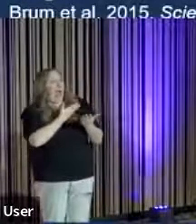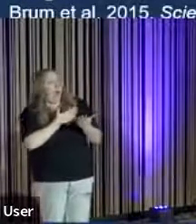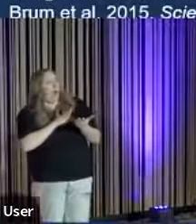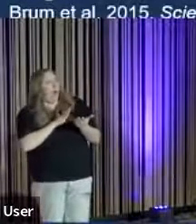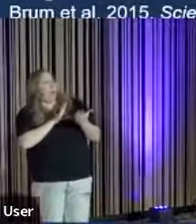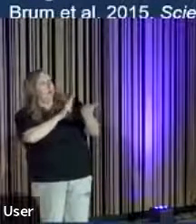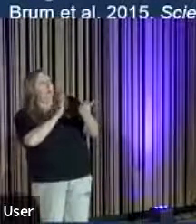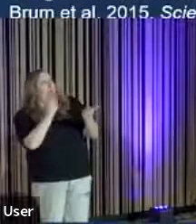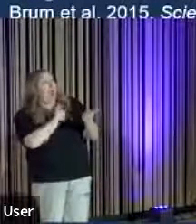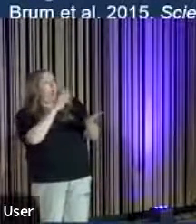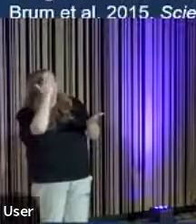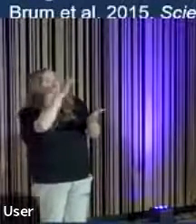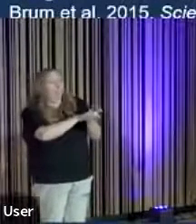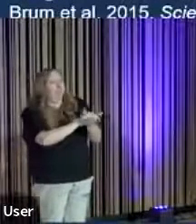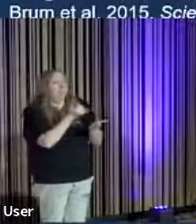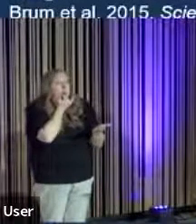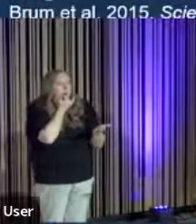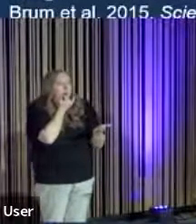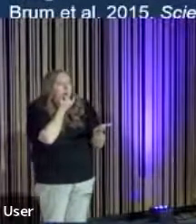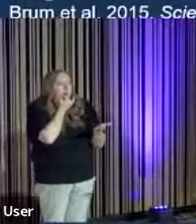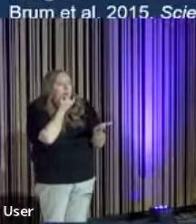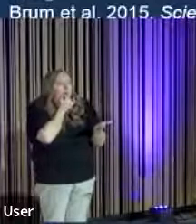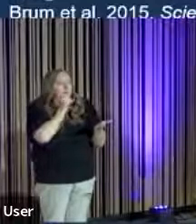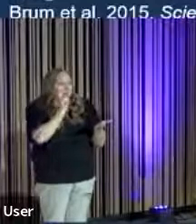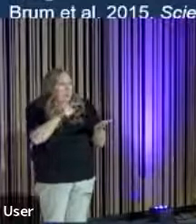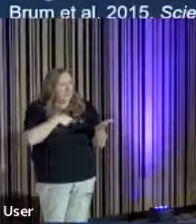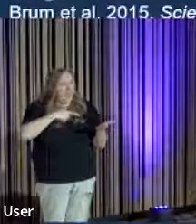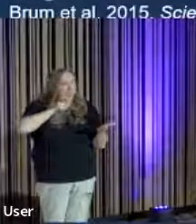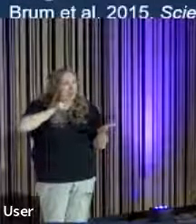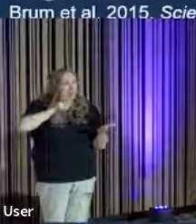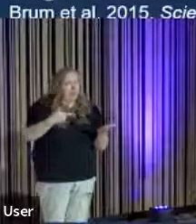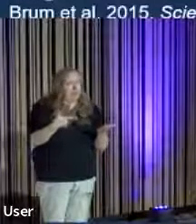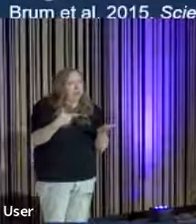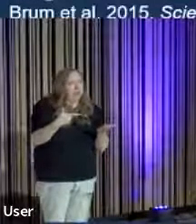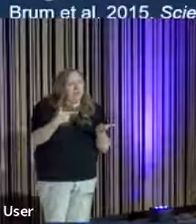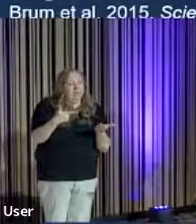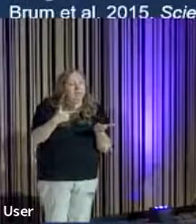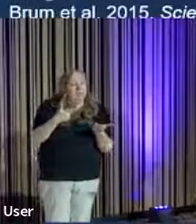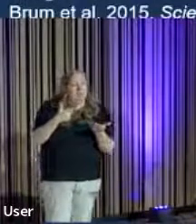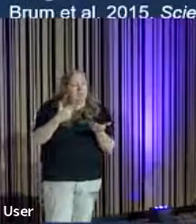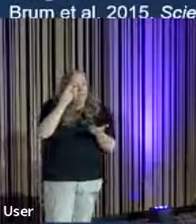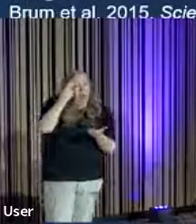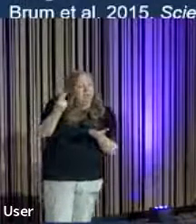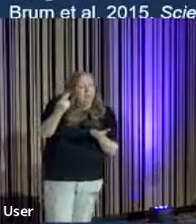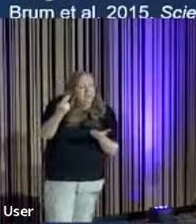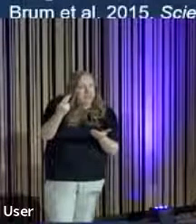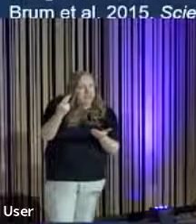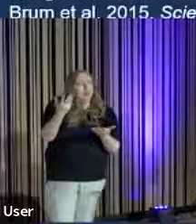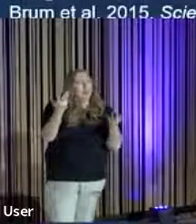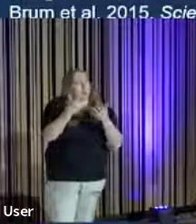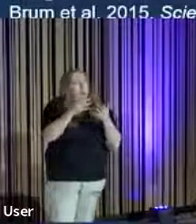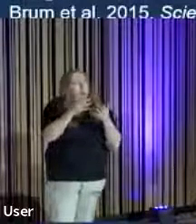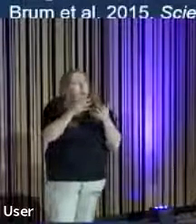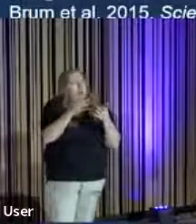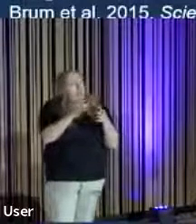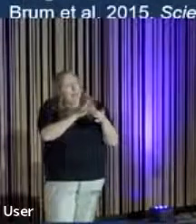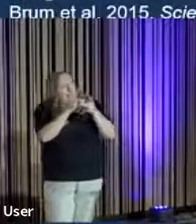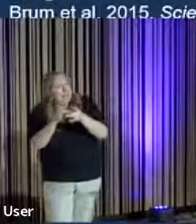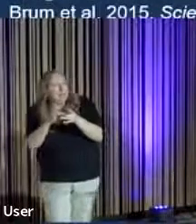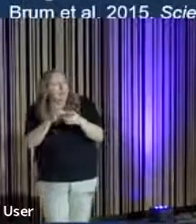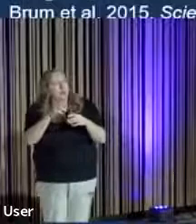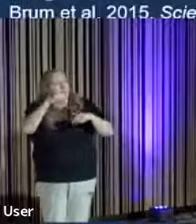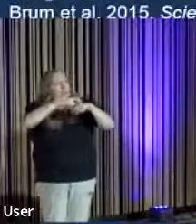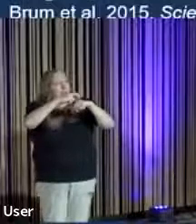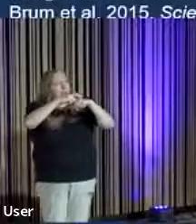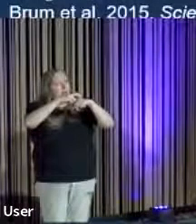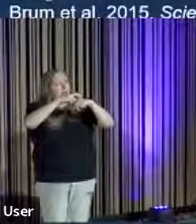and the alternative hypothesis must be happening. Viral lysis must form these aggregates, leads to sinking out of the water column. And so we've